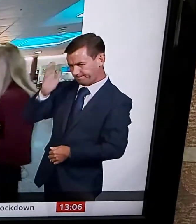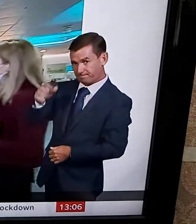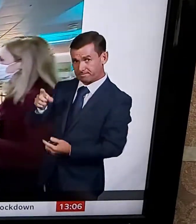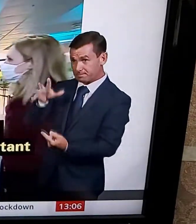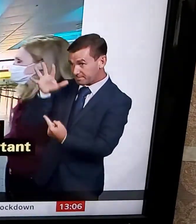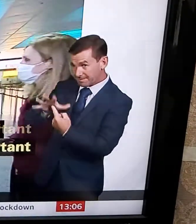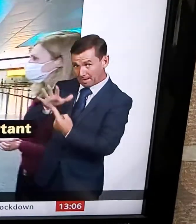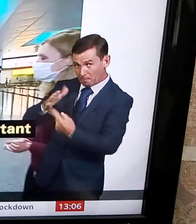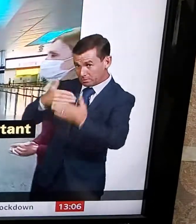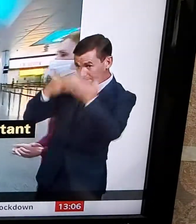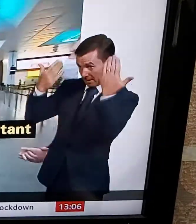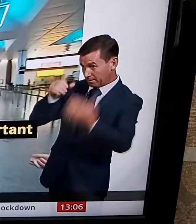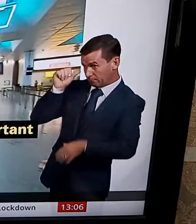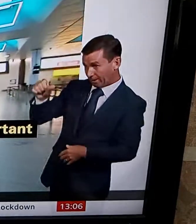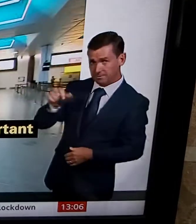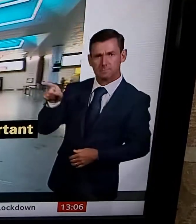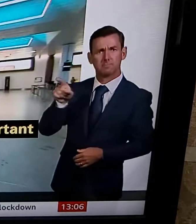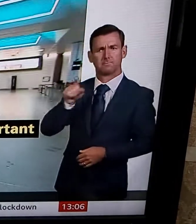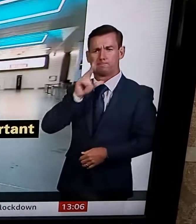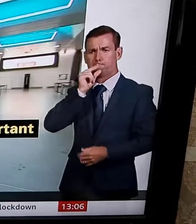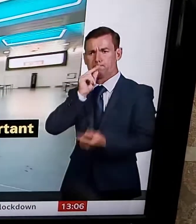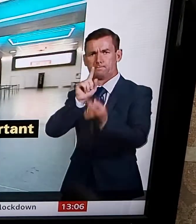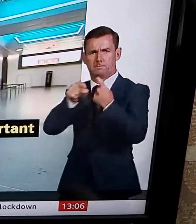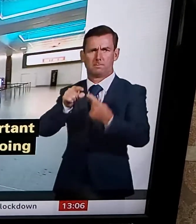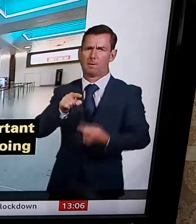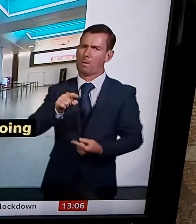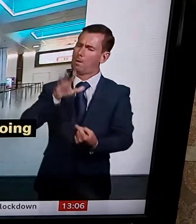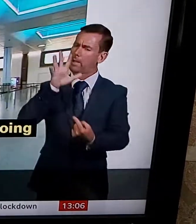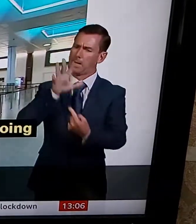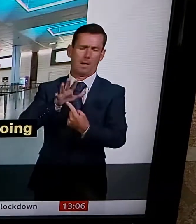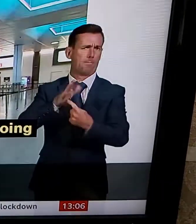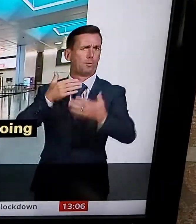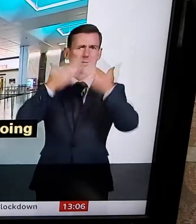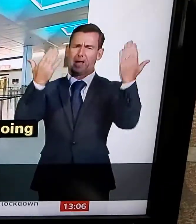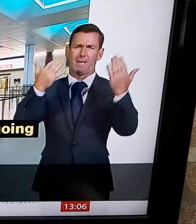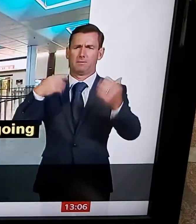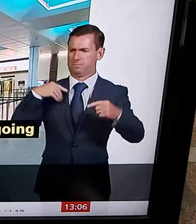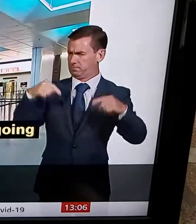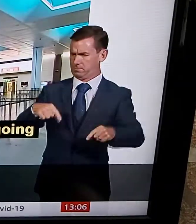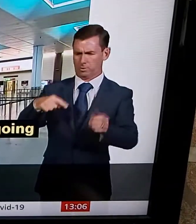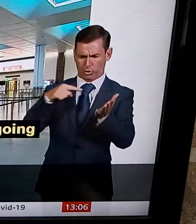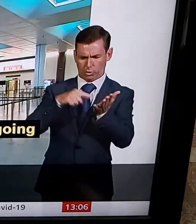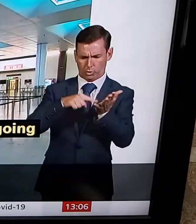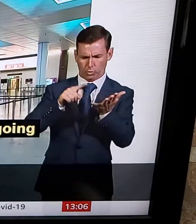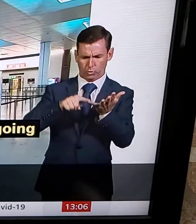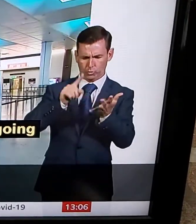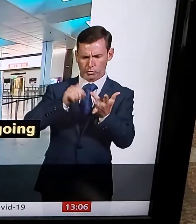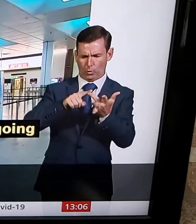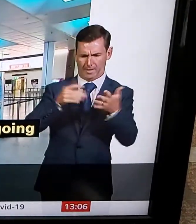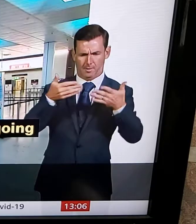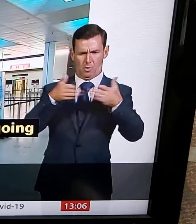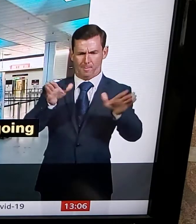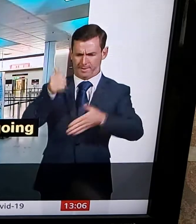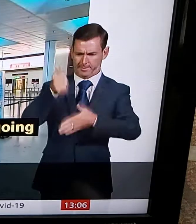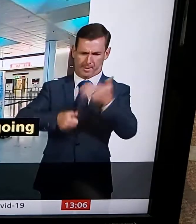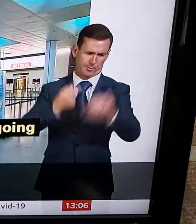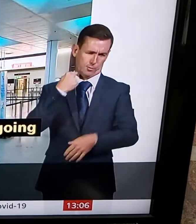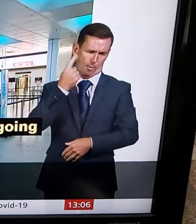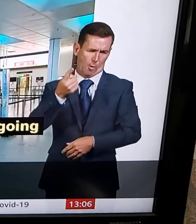one recent shift, Matty had to tell 10 families their loved ones had died. 2 weeks ago, we seemed to have enough ventilators for